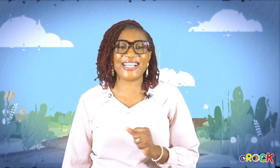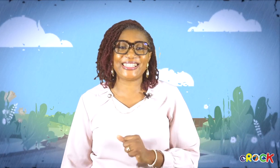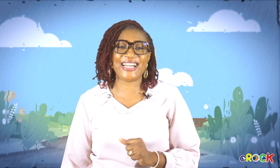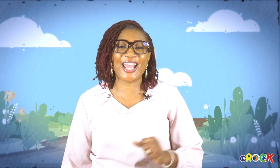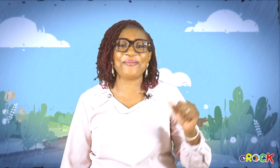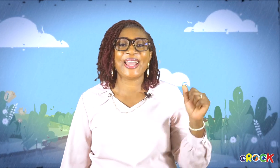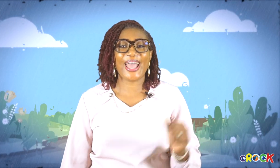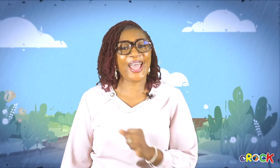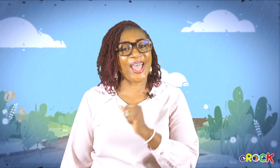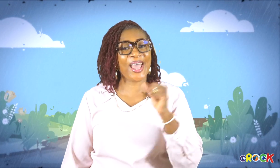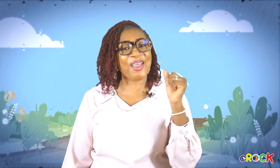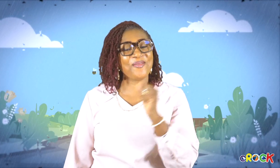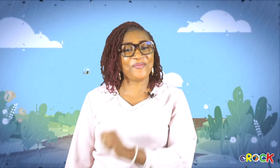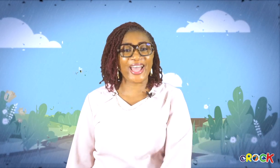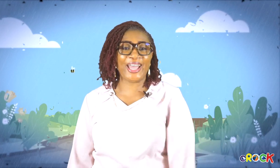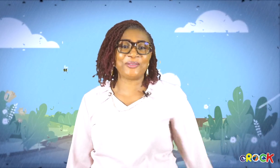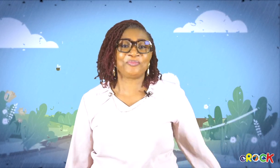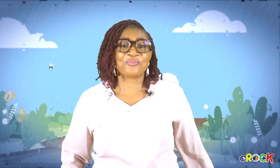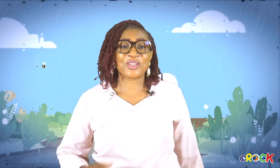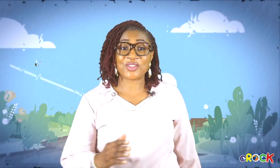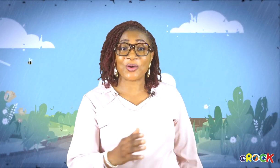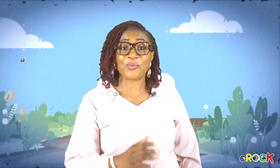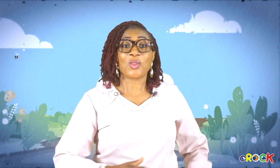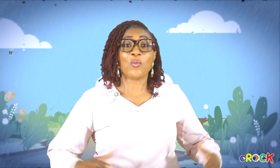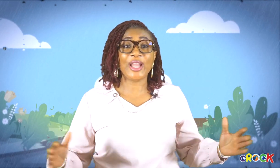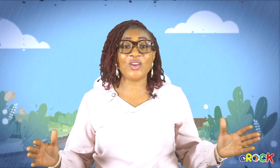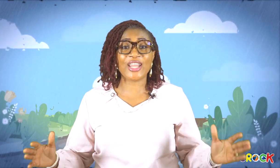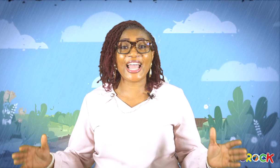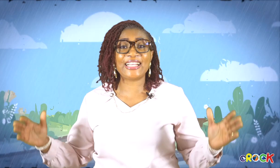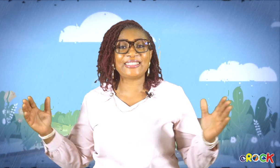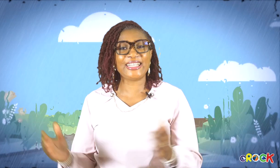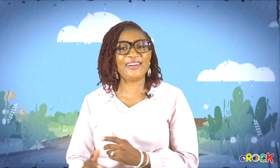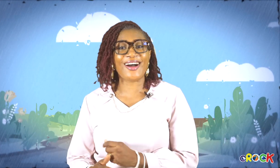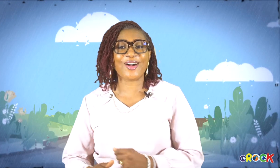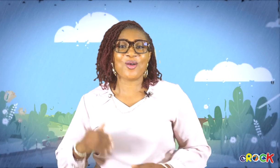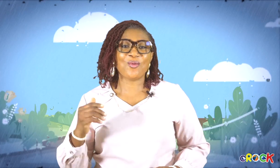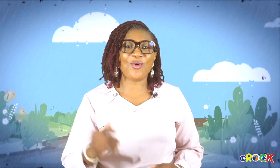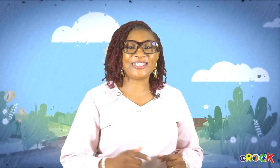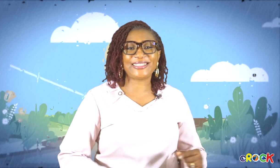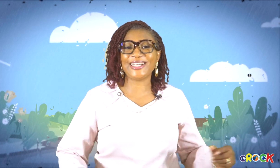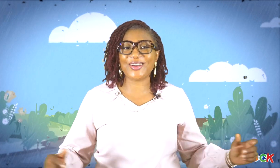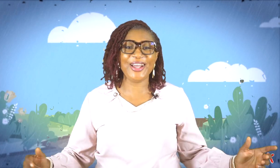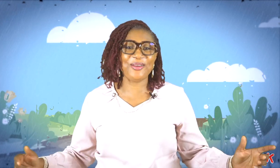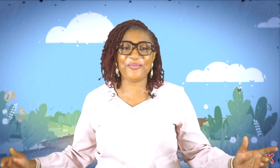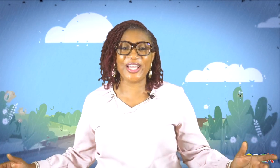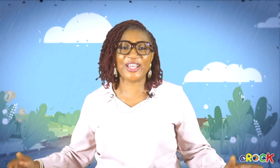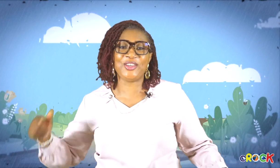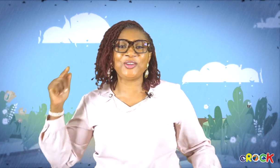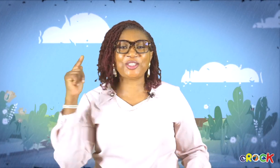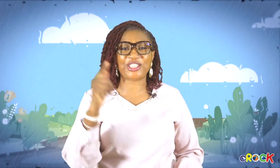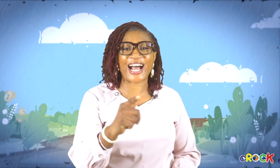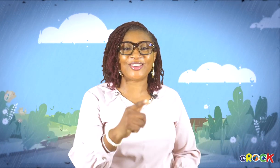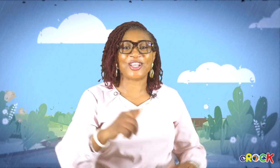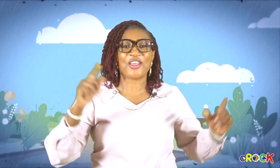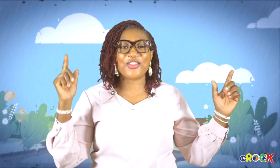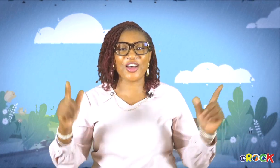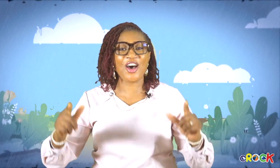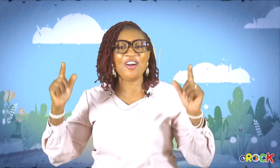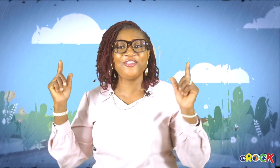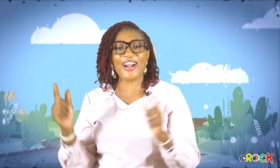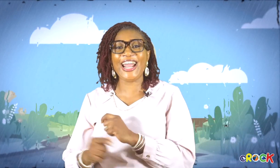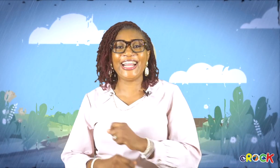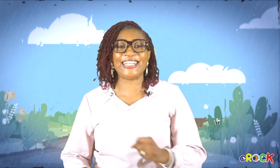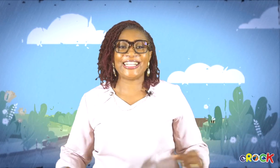Jesus' mighty name. Amen. So, when you hear C-Rock, what's it going to be? You shout,